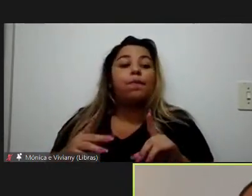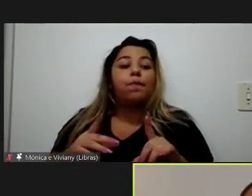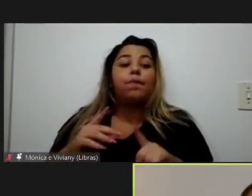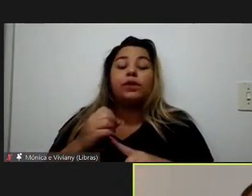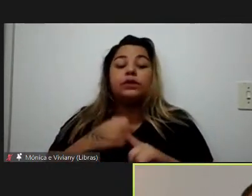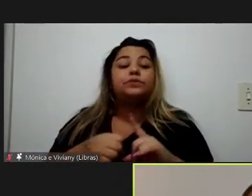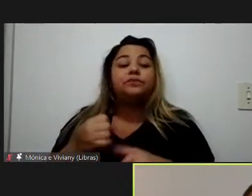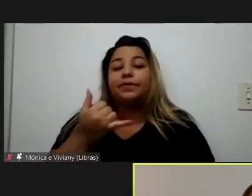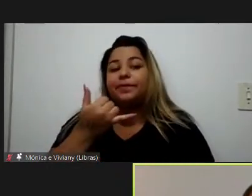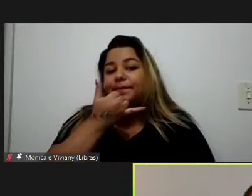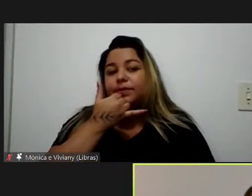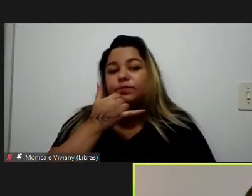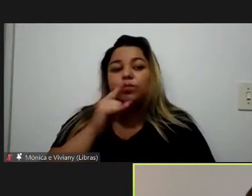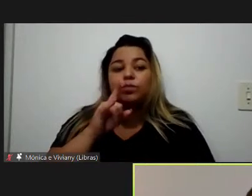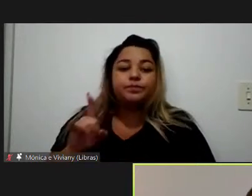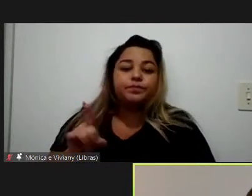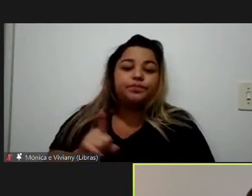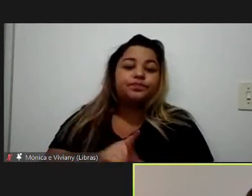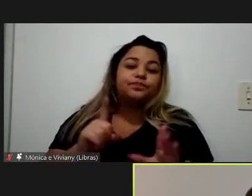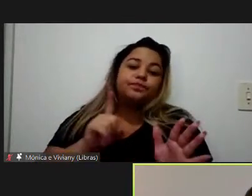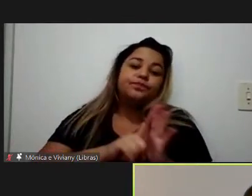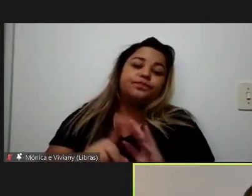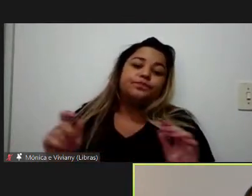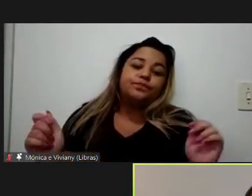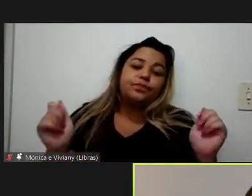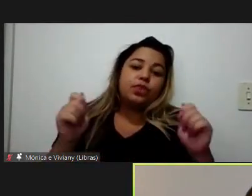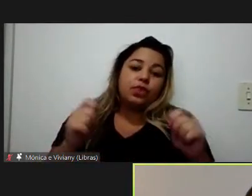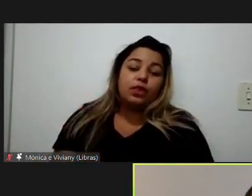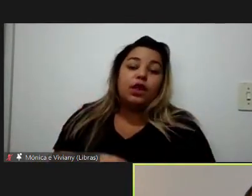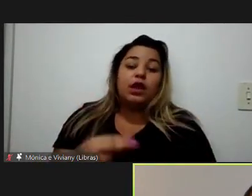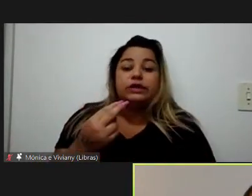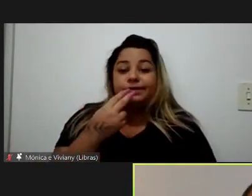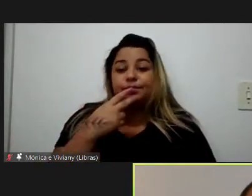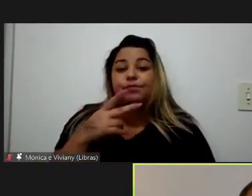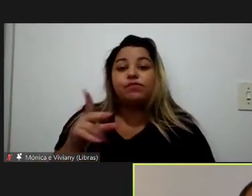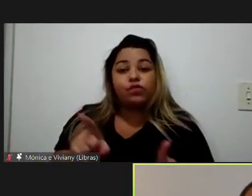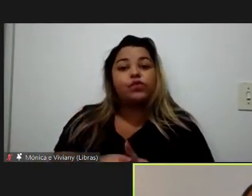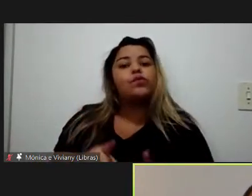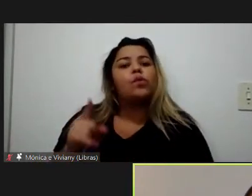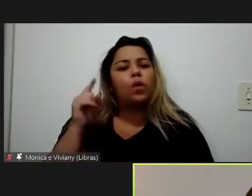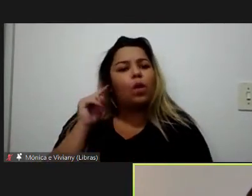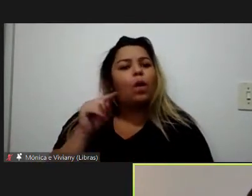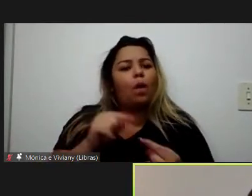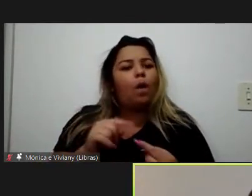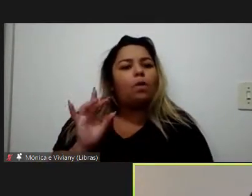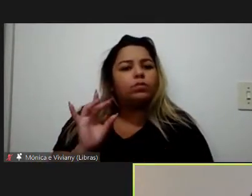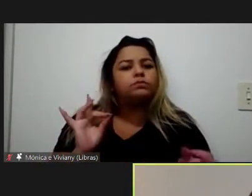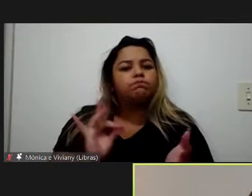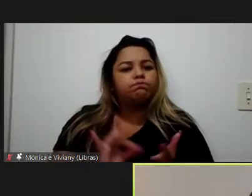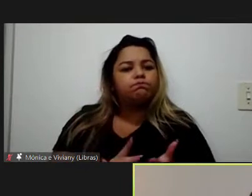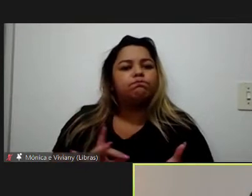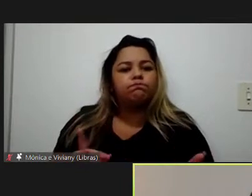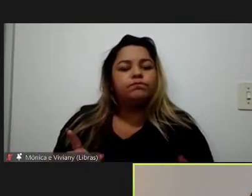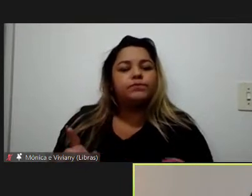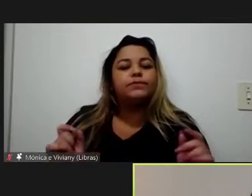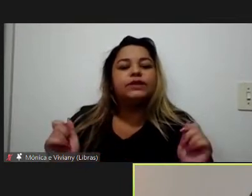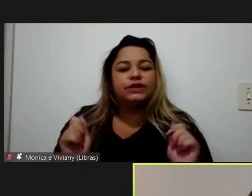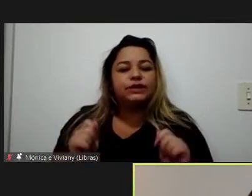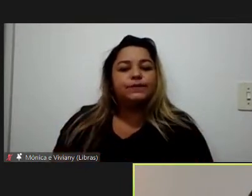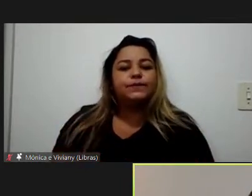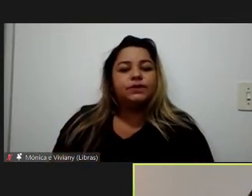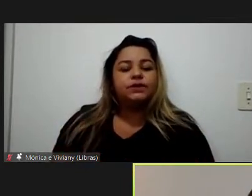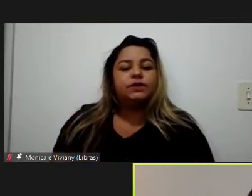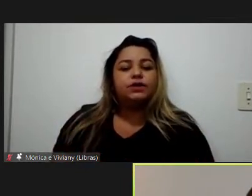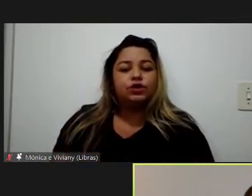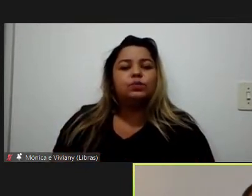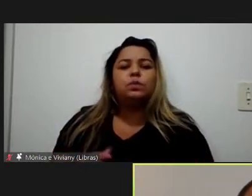the need for nutritionists, I couldn't agree more. Obviously, we need multi-professional teams, which should